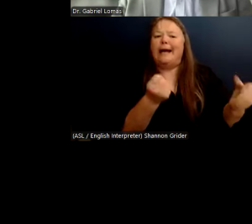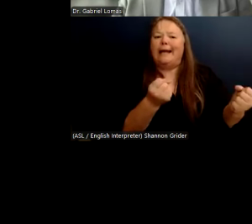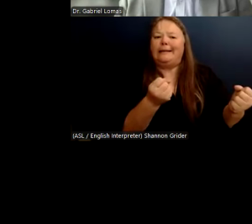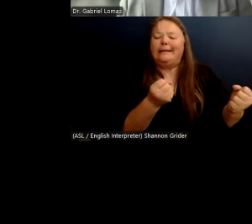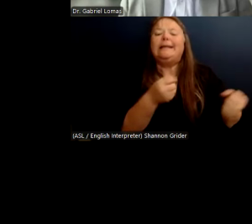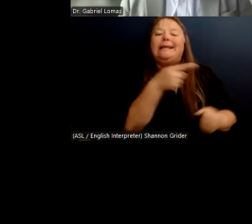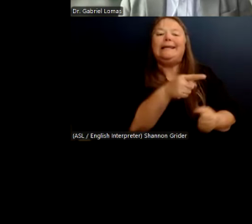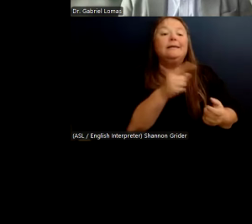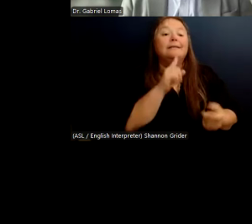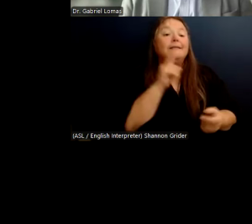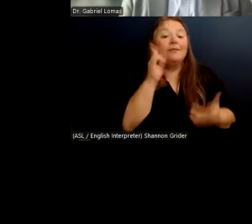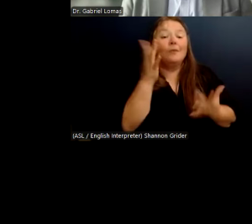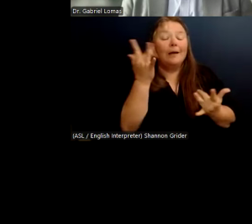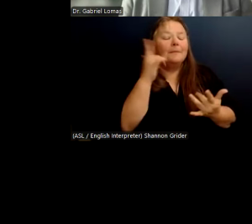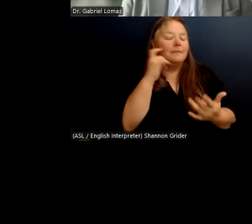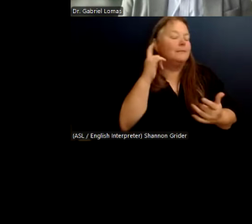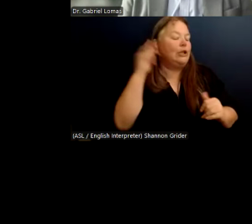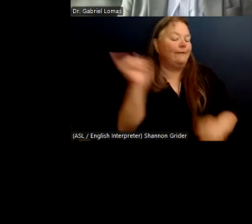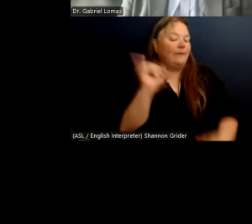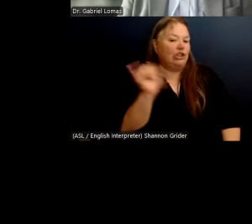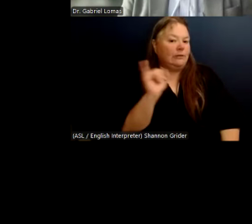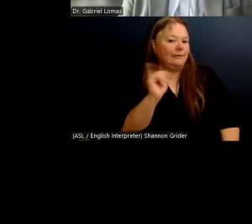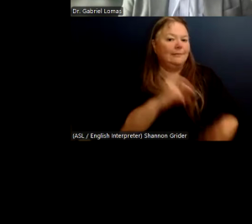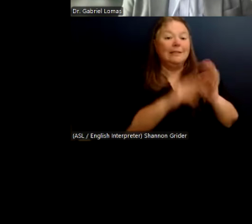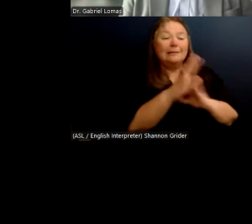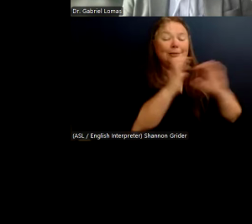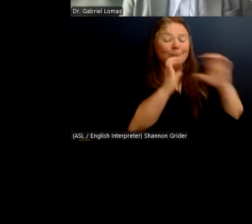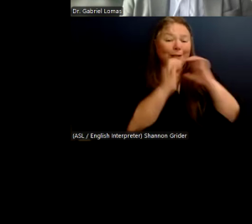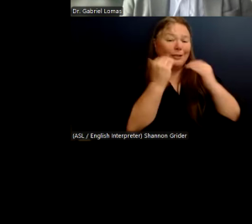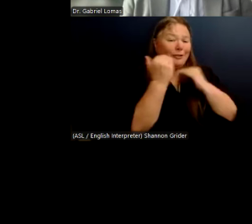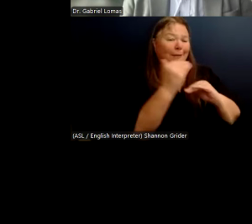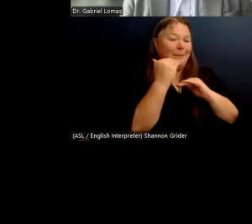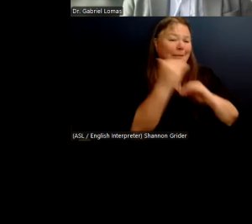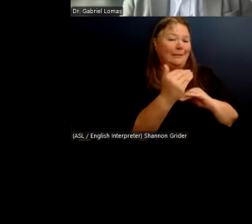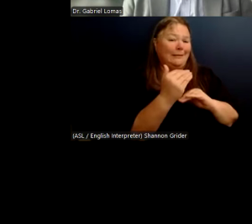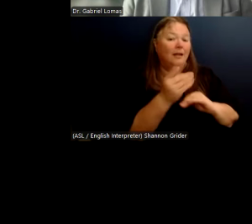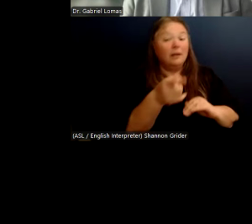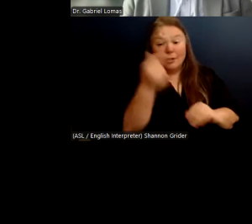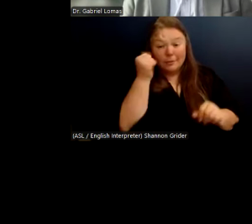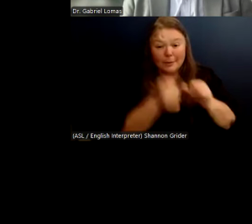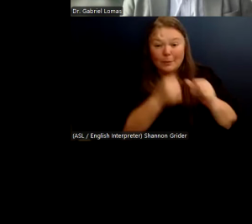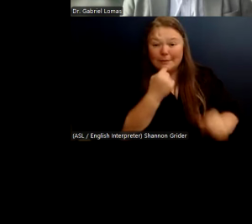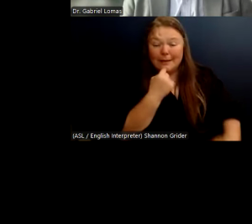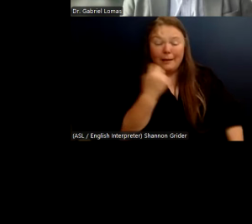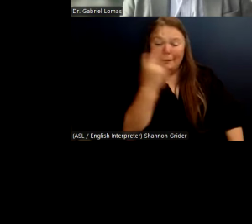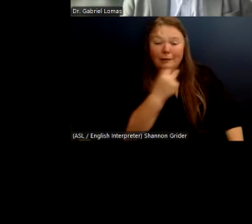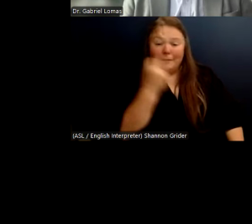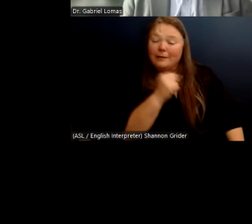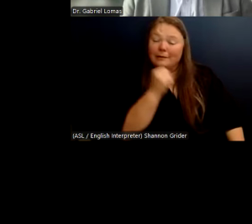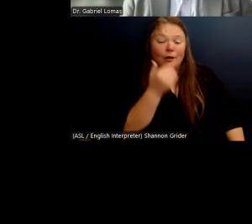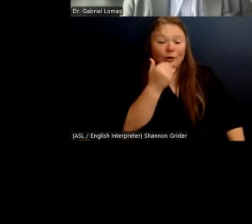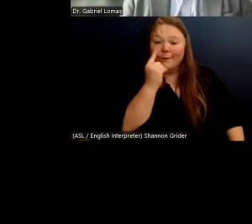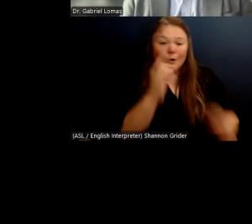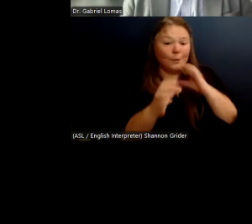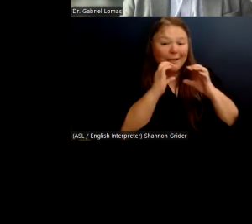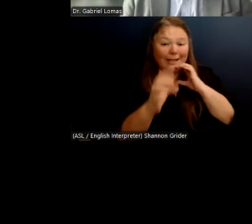communication was limited. You learned about how lip reading is not really a very good way to have communication happen. We